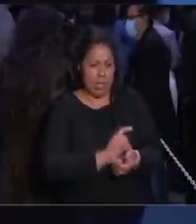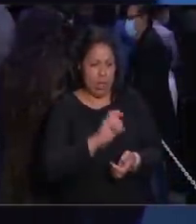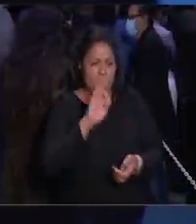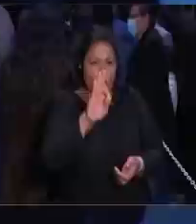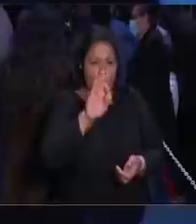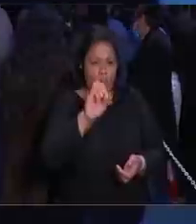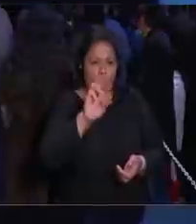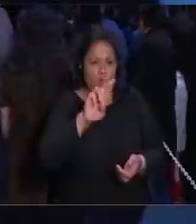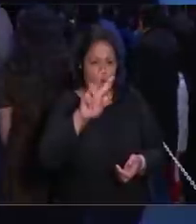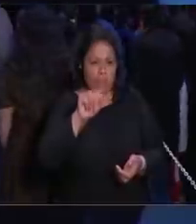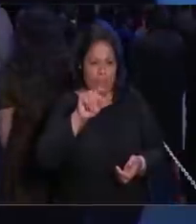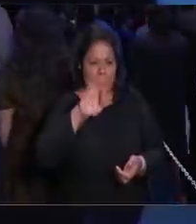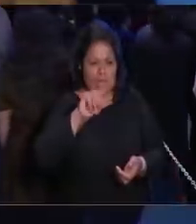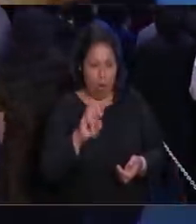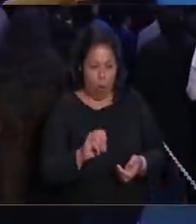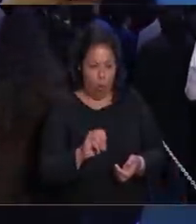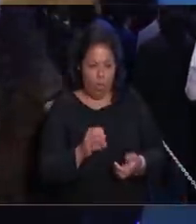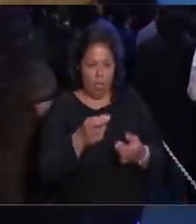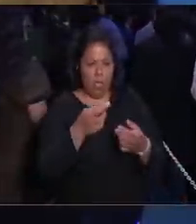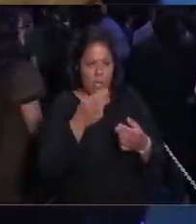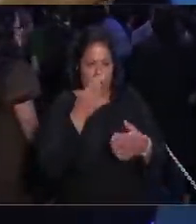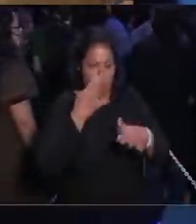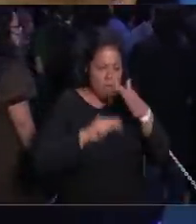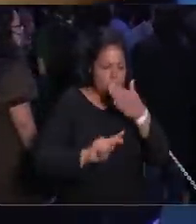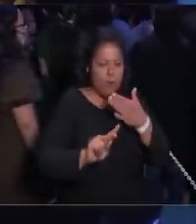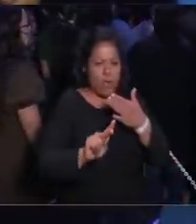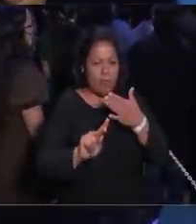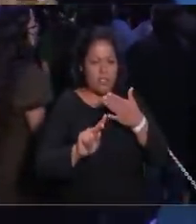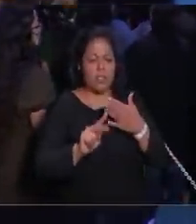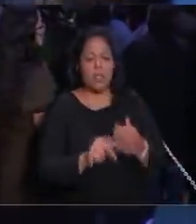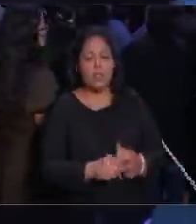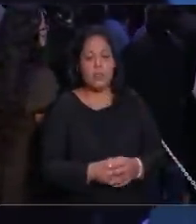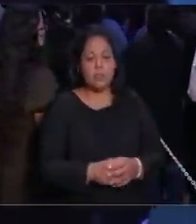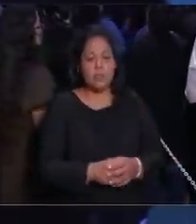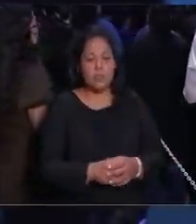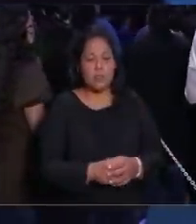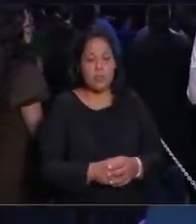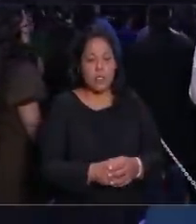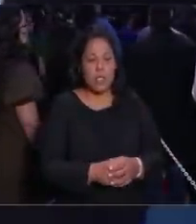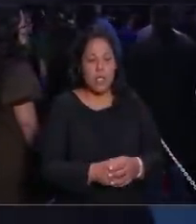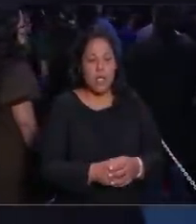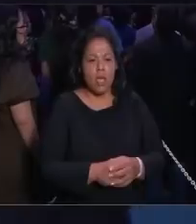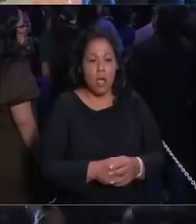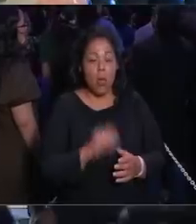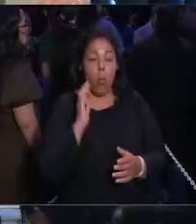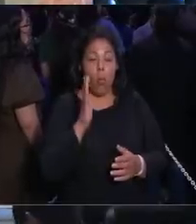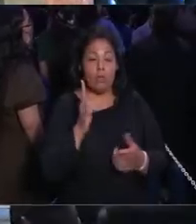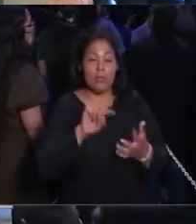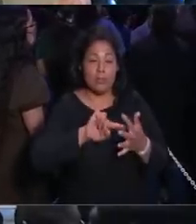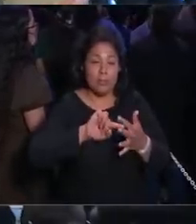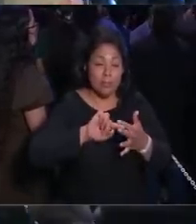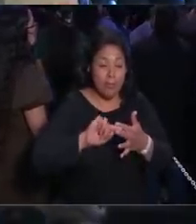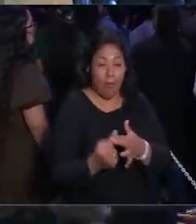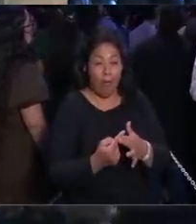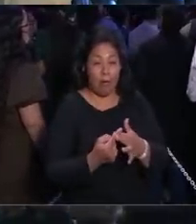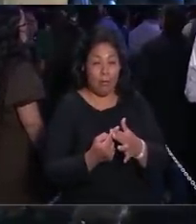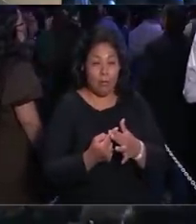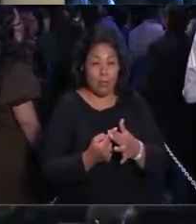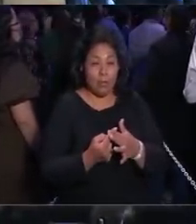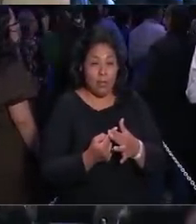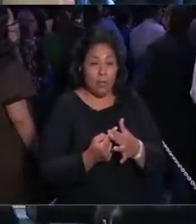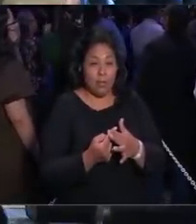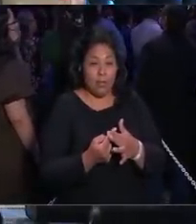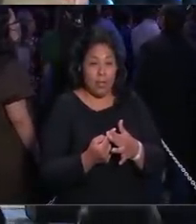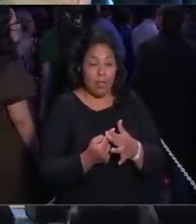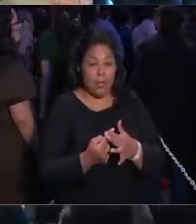Que el Dr. Fortino. Has prophesied. Está profetizando. It is going to start. Va a comenzar. With